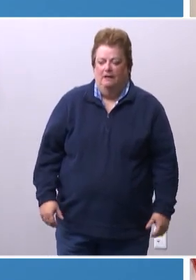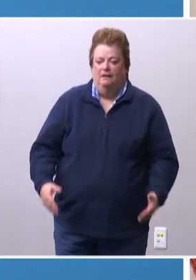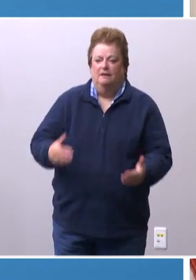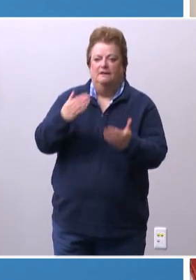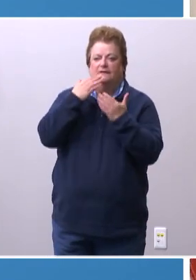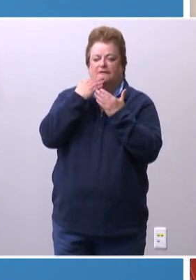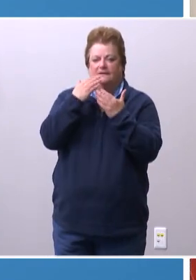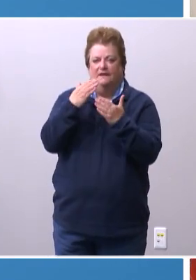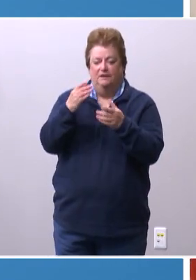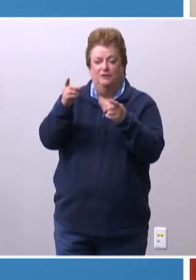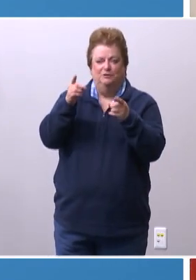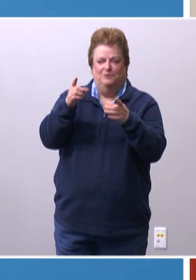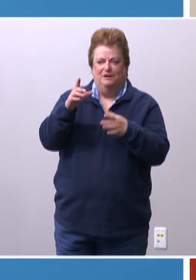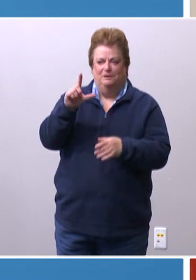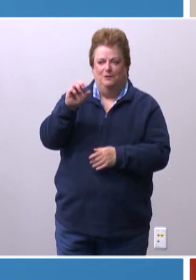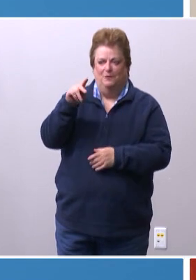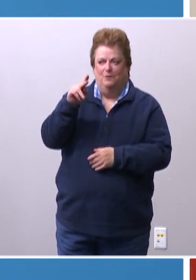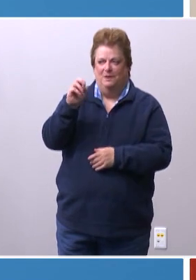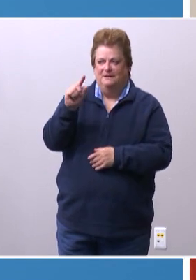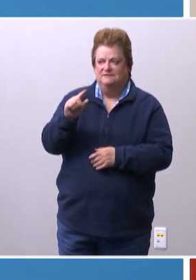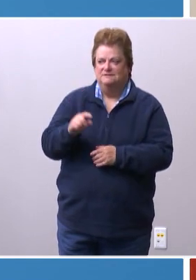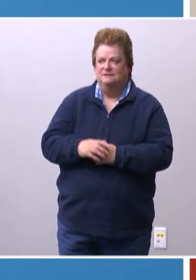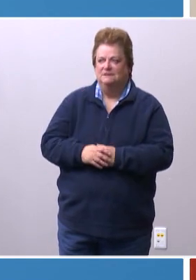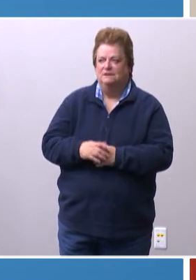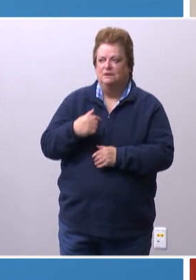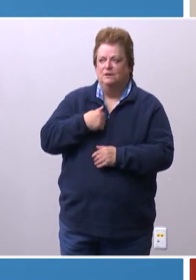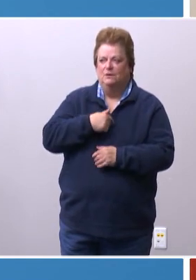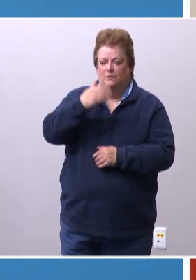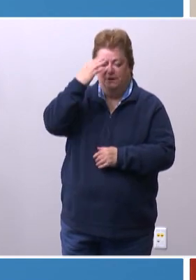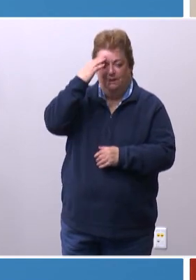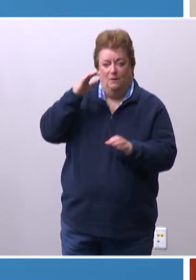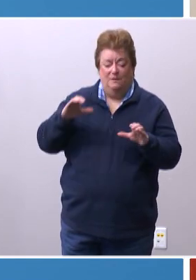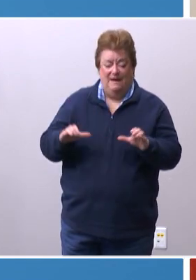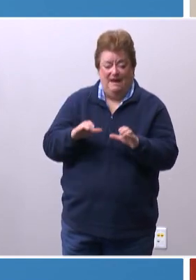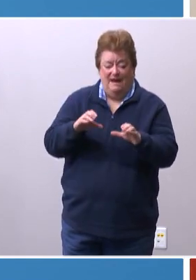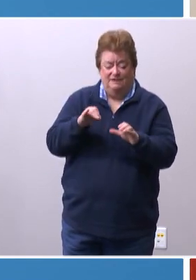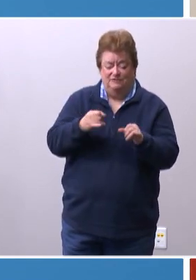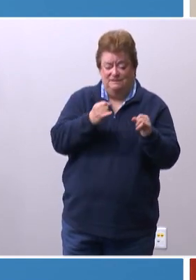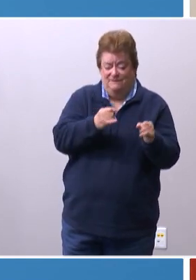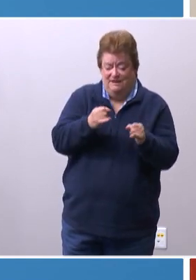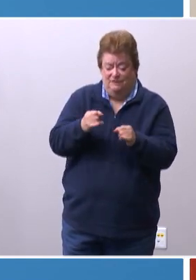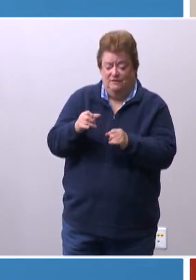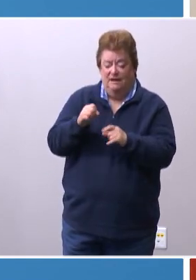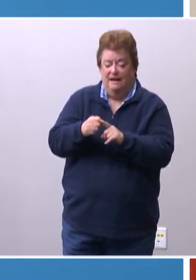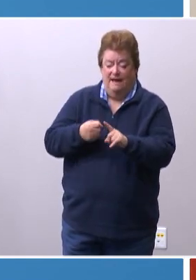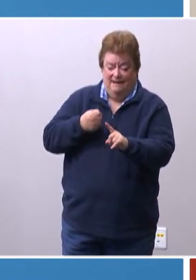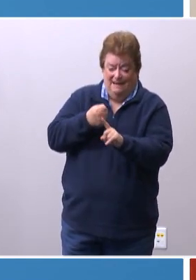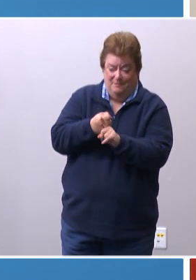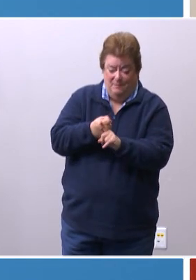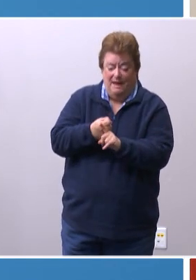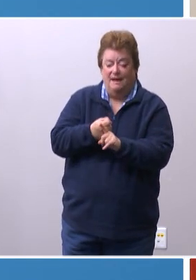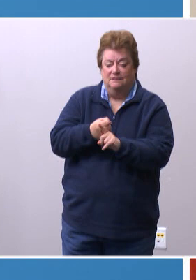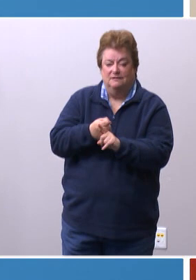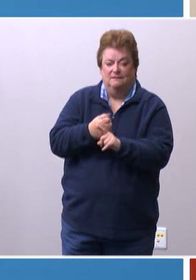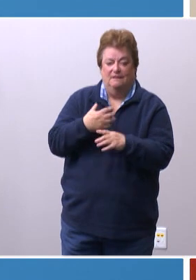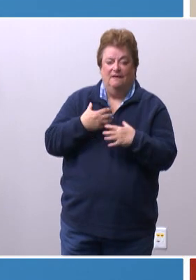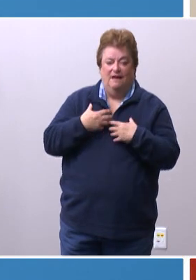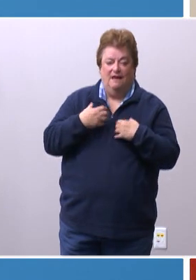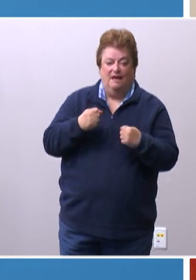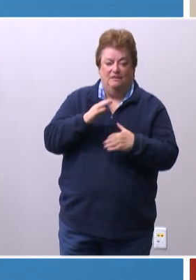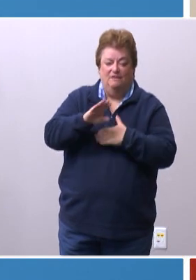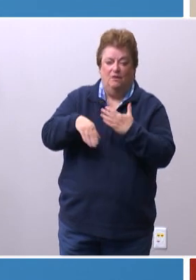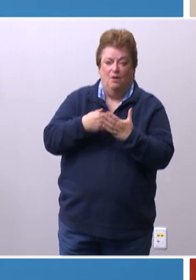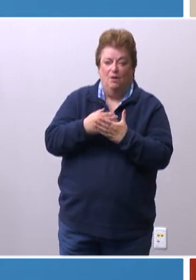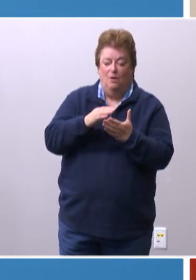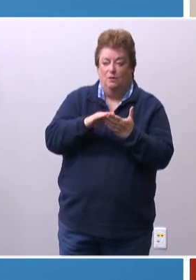Thank you, Director Lopez. We know that the actions of individuals can impact the health of our entire community. And